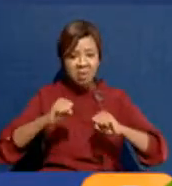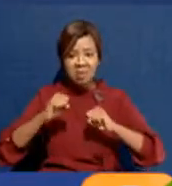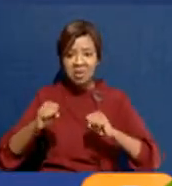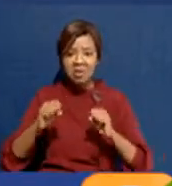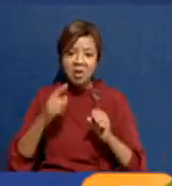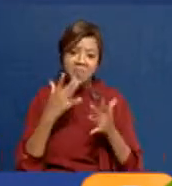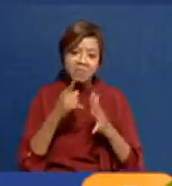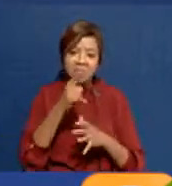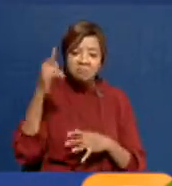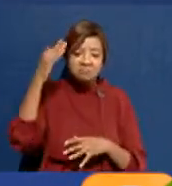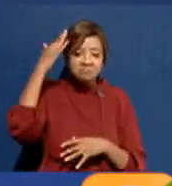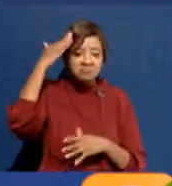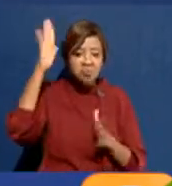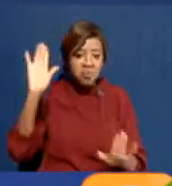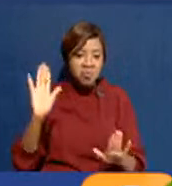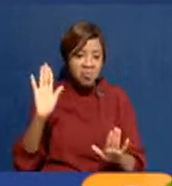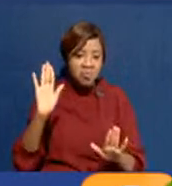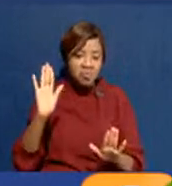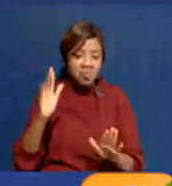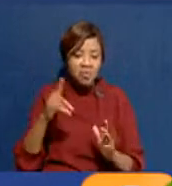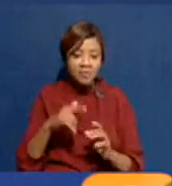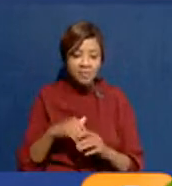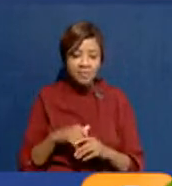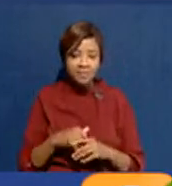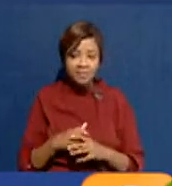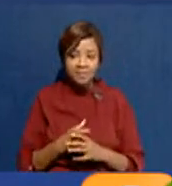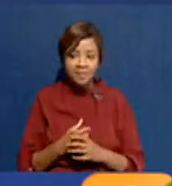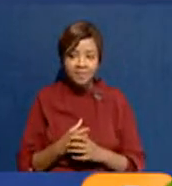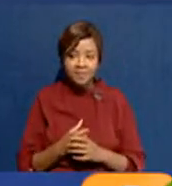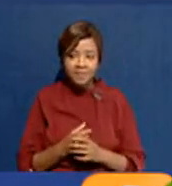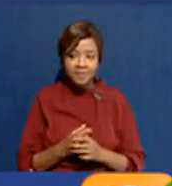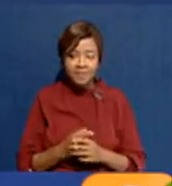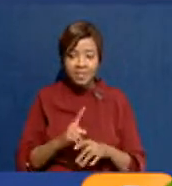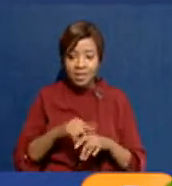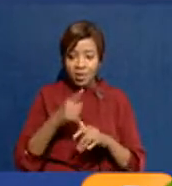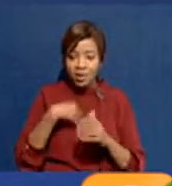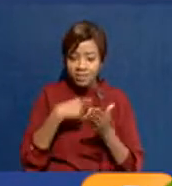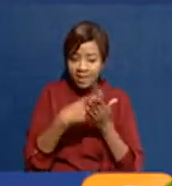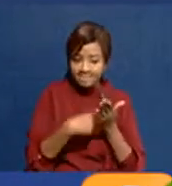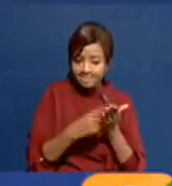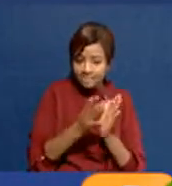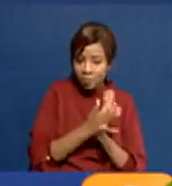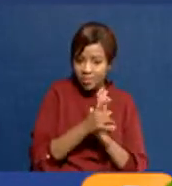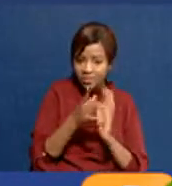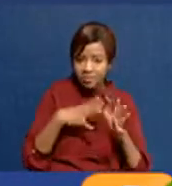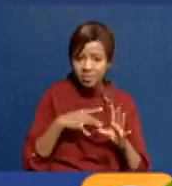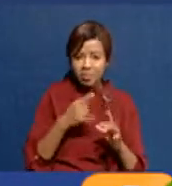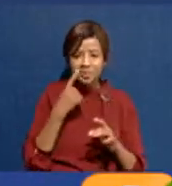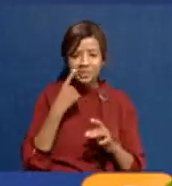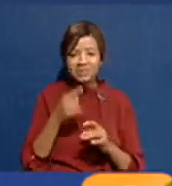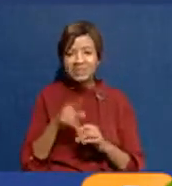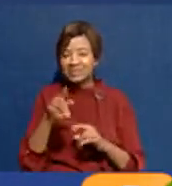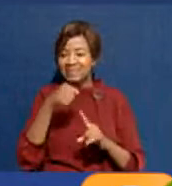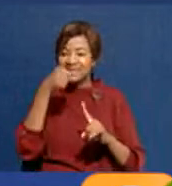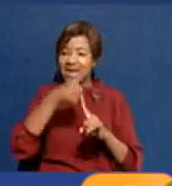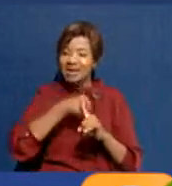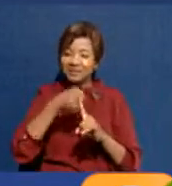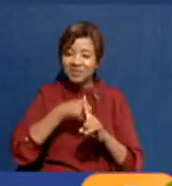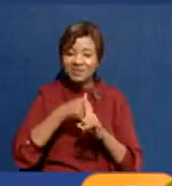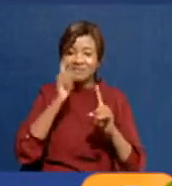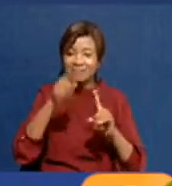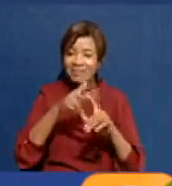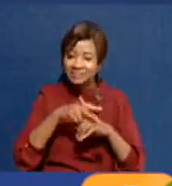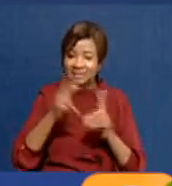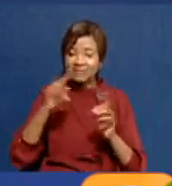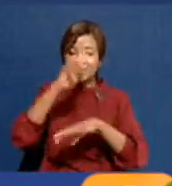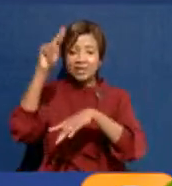the depth of the problem now until I got into it and I spoke to these people one-on-one. This advocacy should extend from the highest level to the